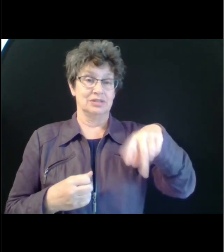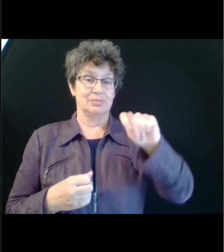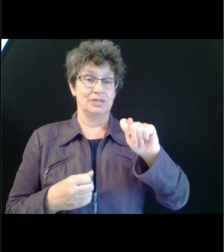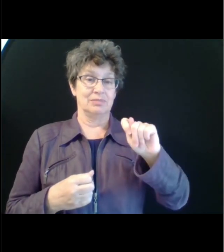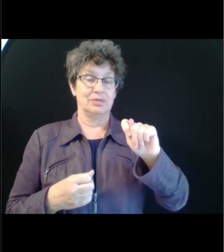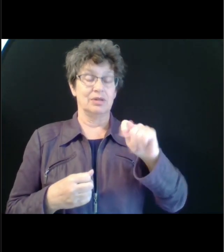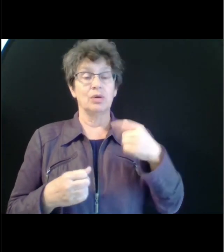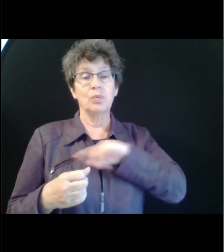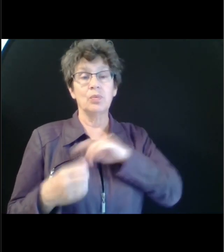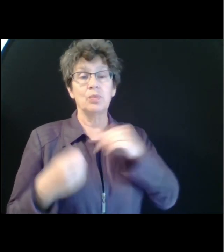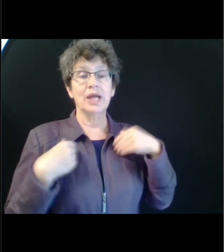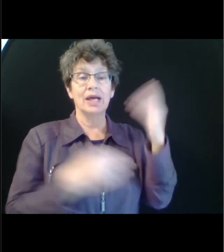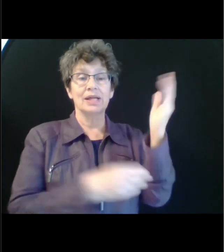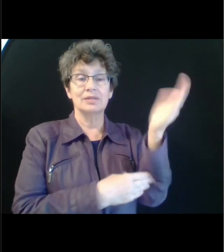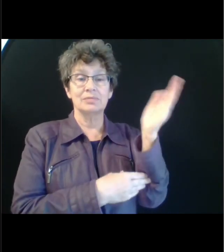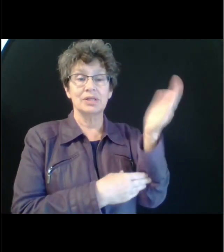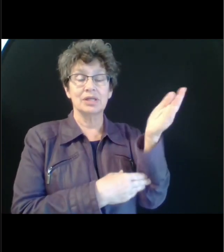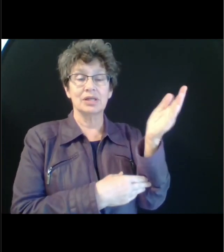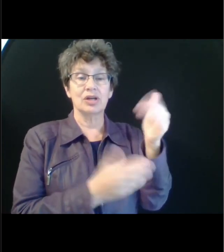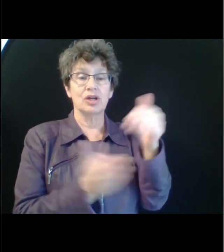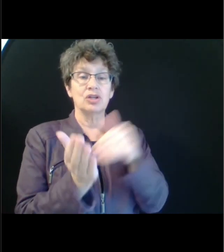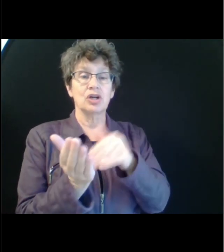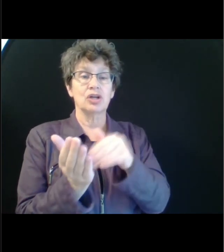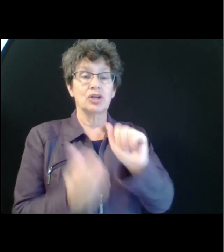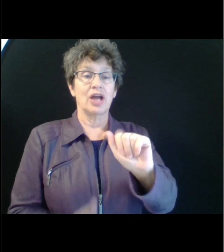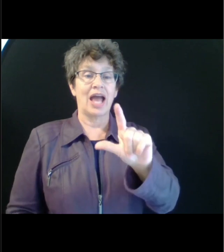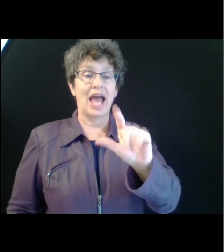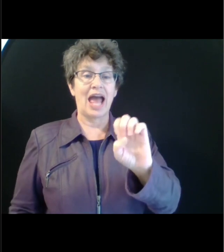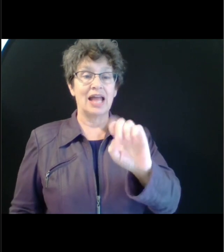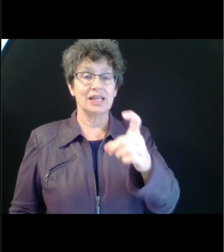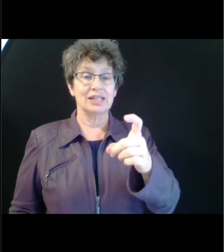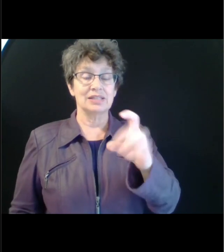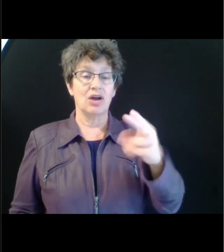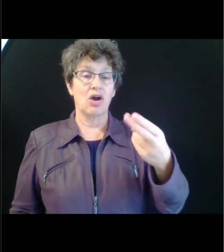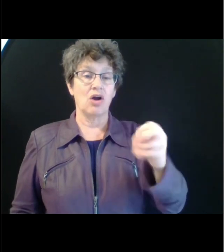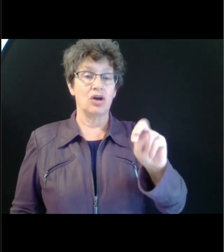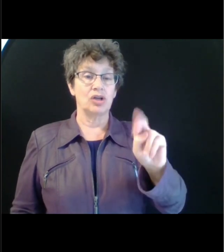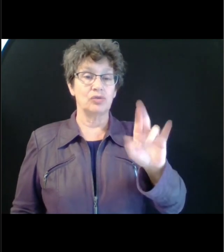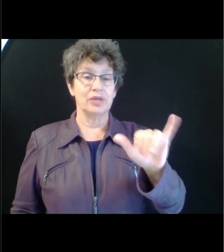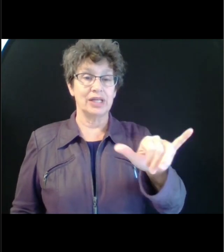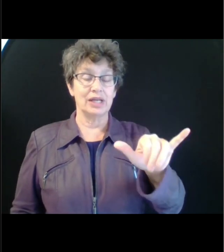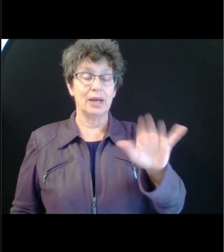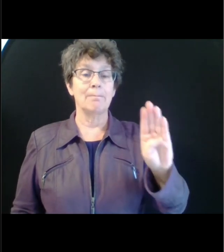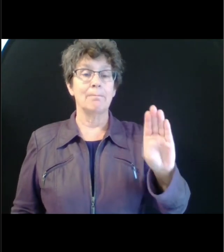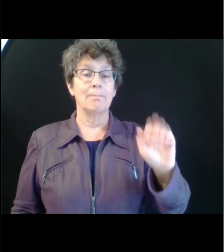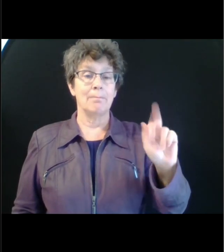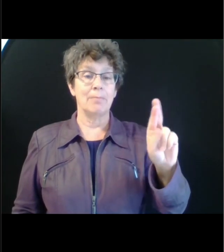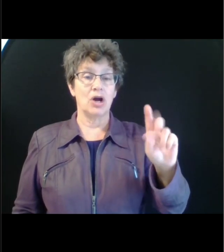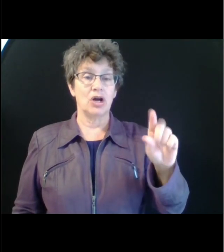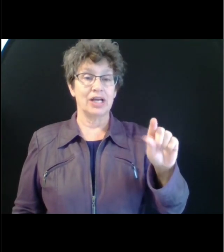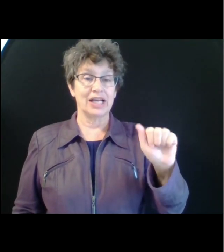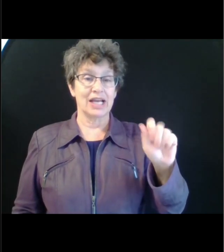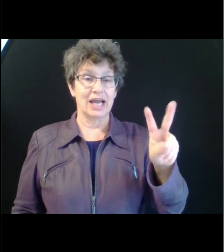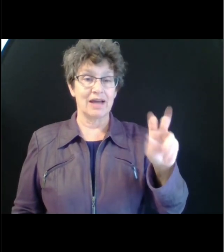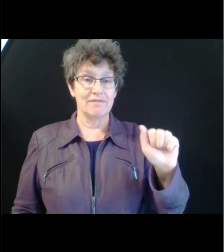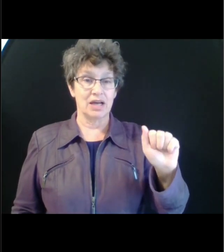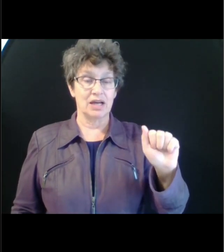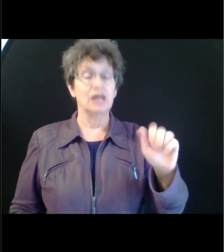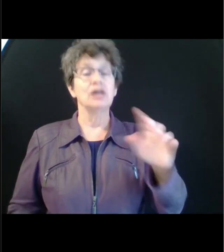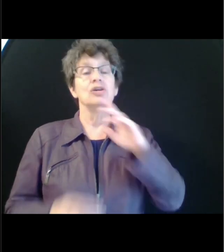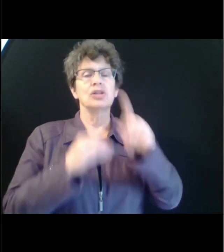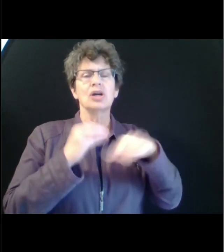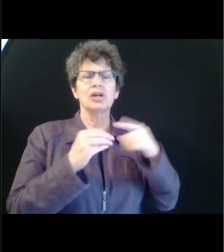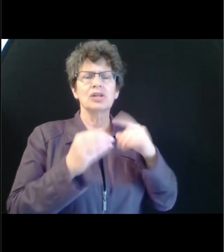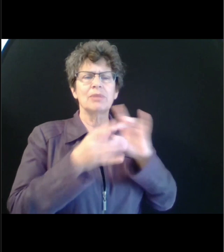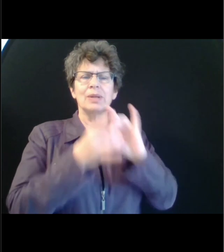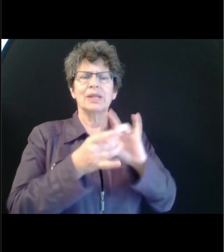speaker, Dr. Alex Henri Bargava. He talked about the link between exercise and brain health. So true or